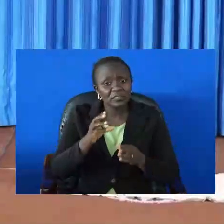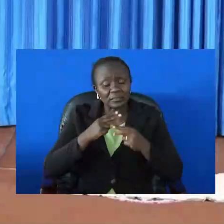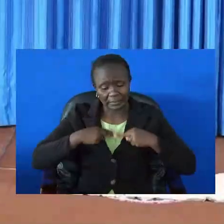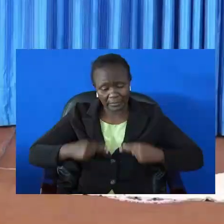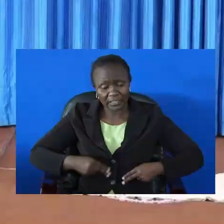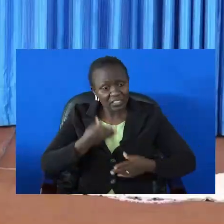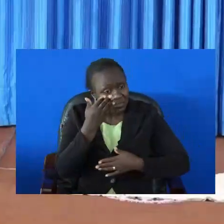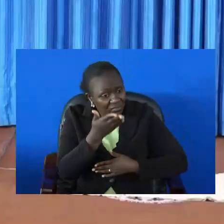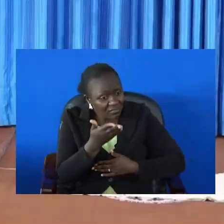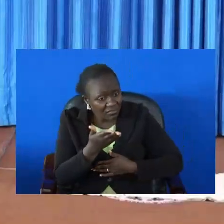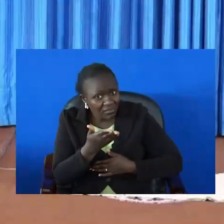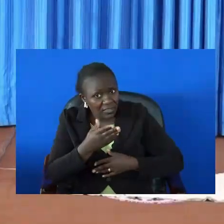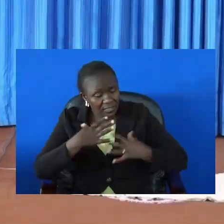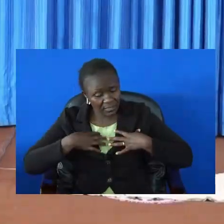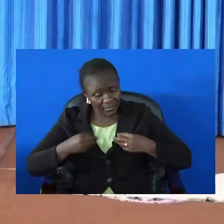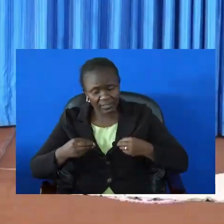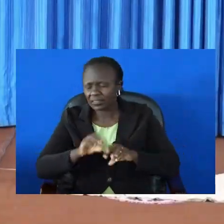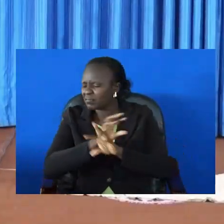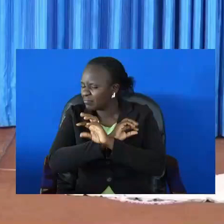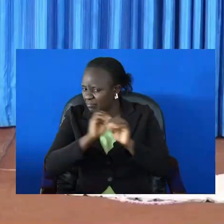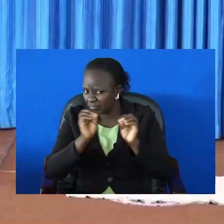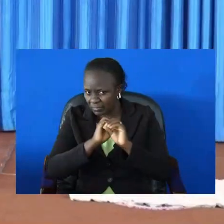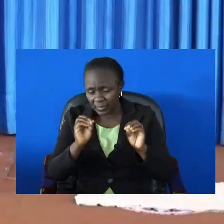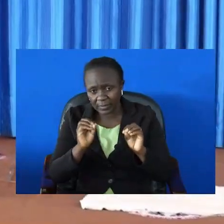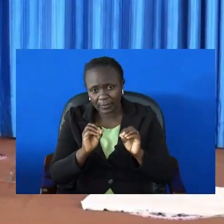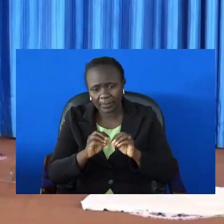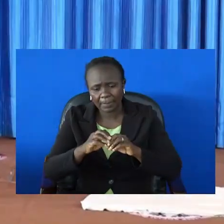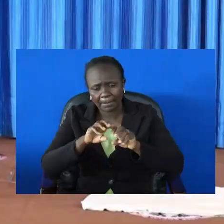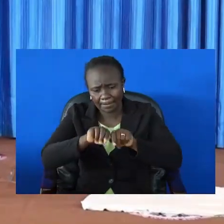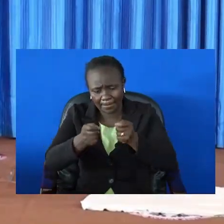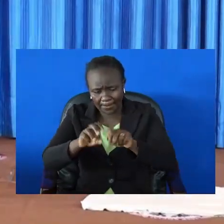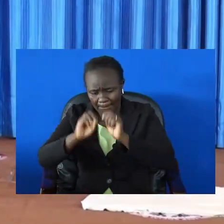you? This is nonsense.